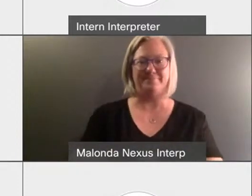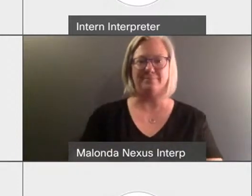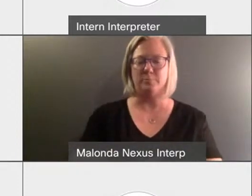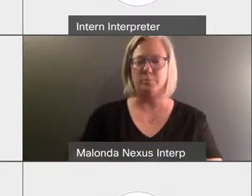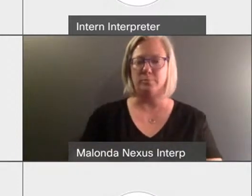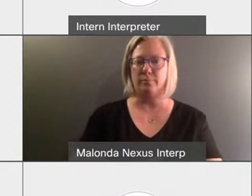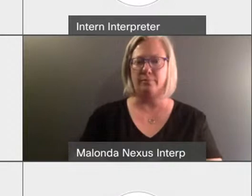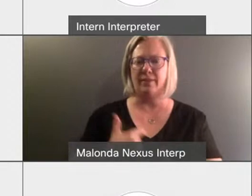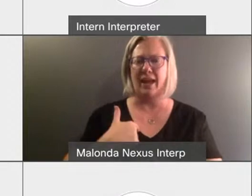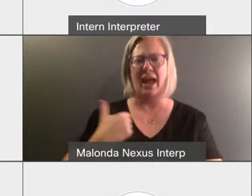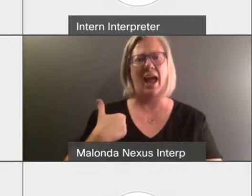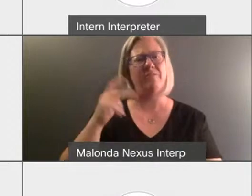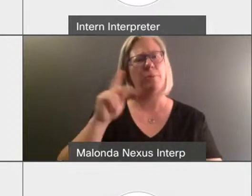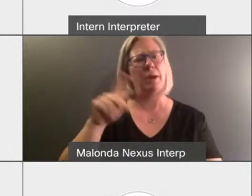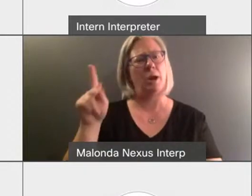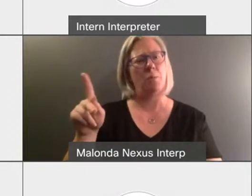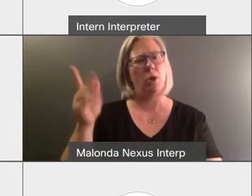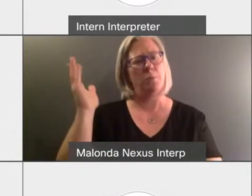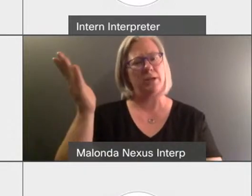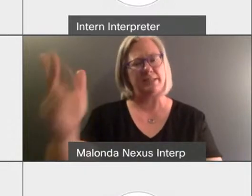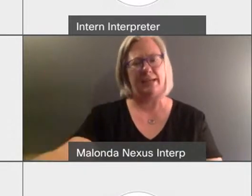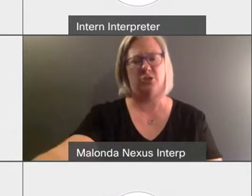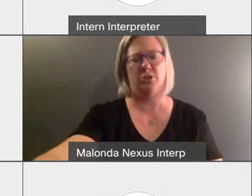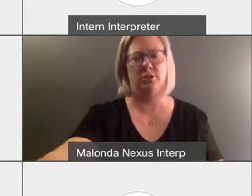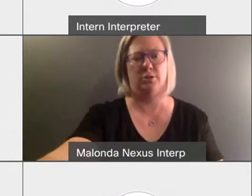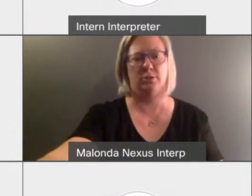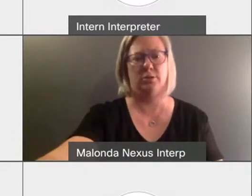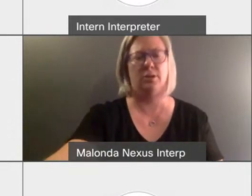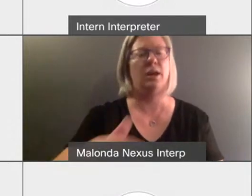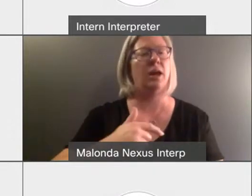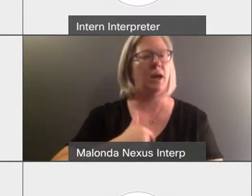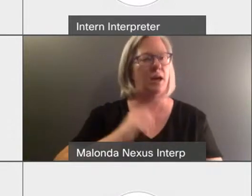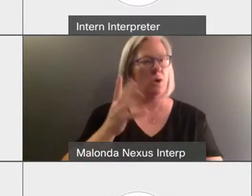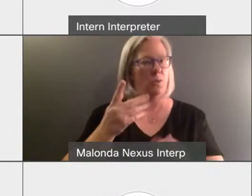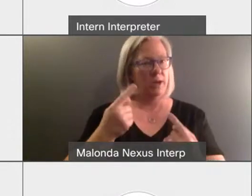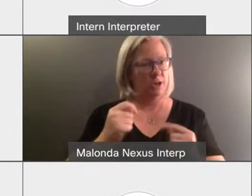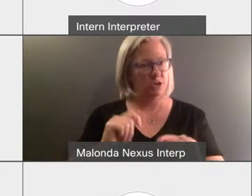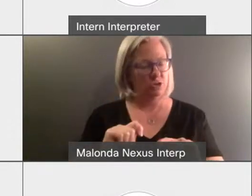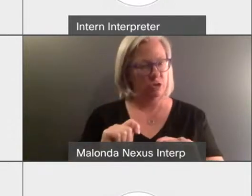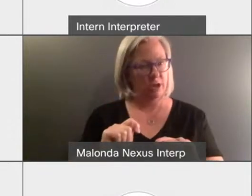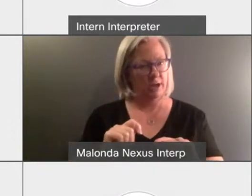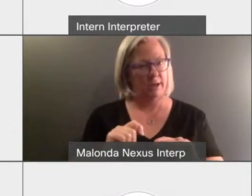I have a PowerPoint presentation that I'm going to try to.